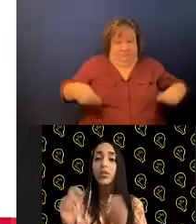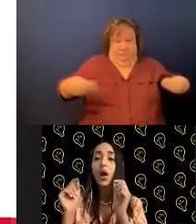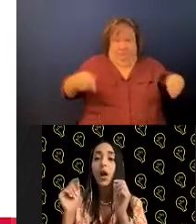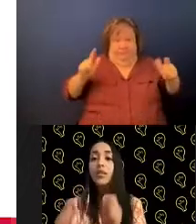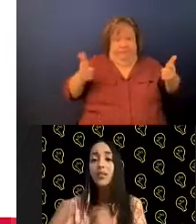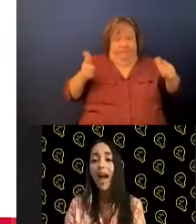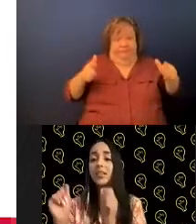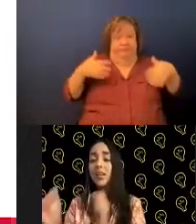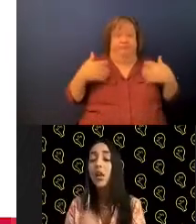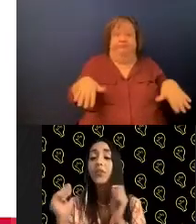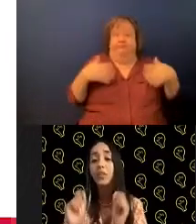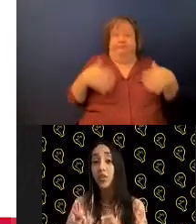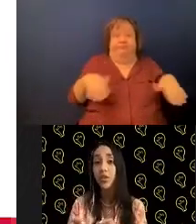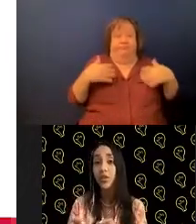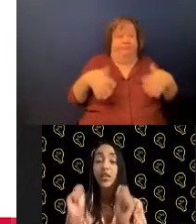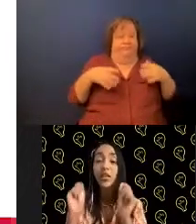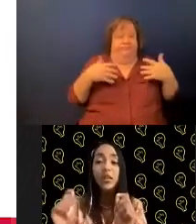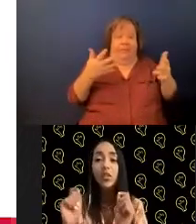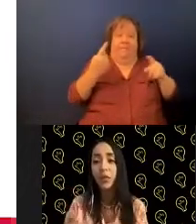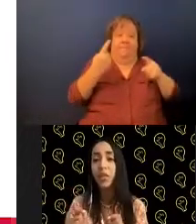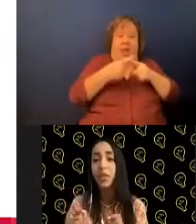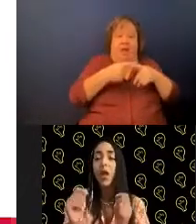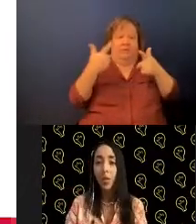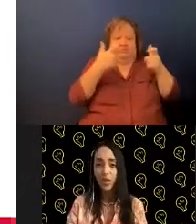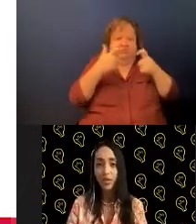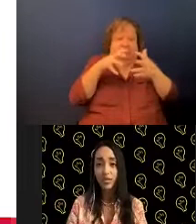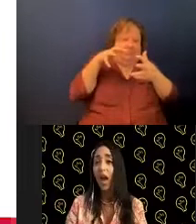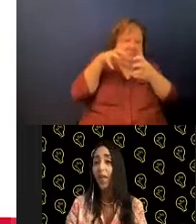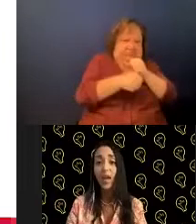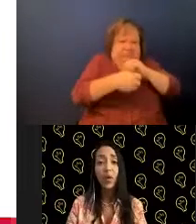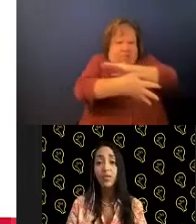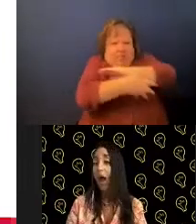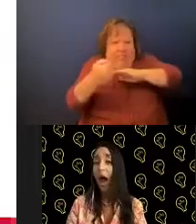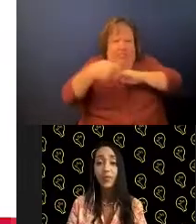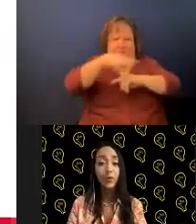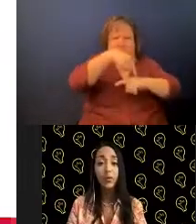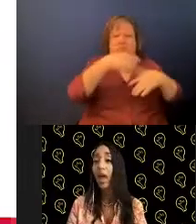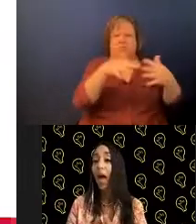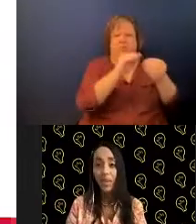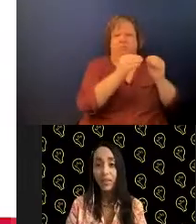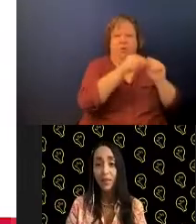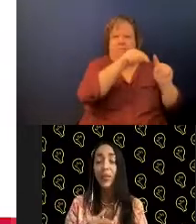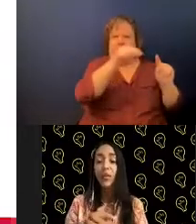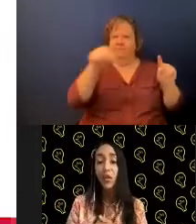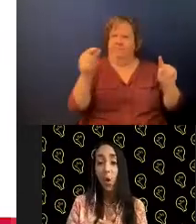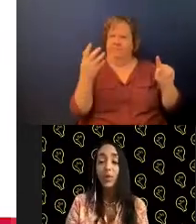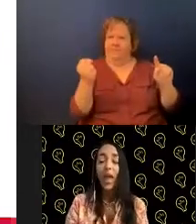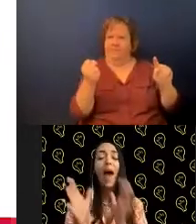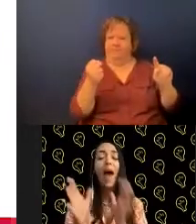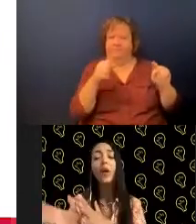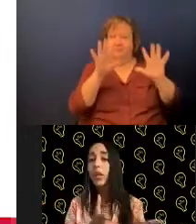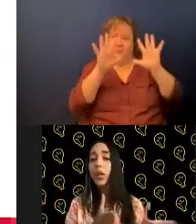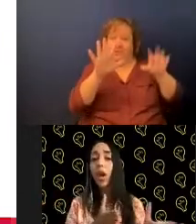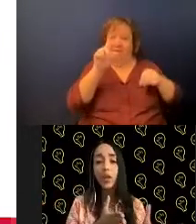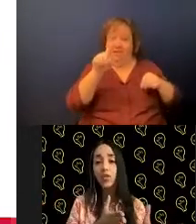conduct on-site kickoff sessions in each of these communities. And that was absolutely amazing. So